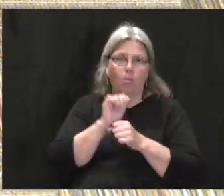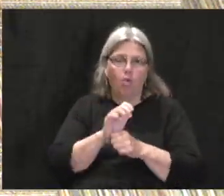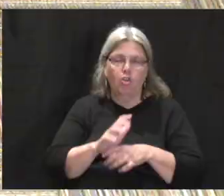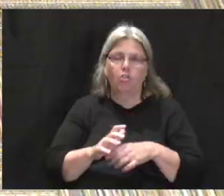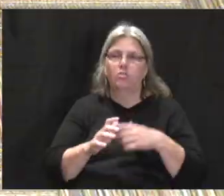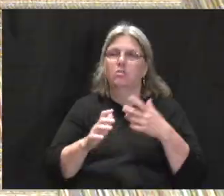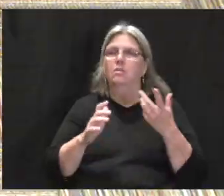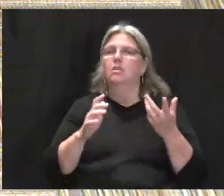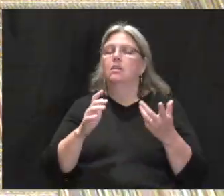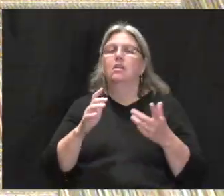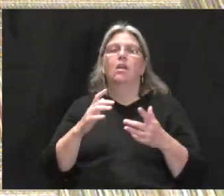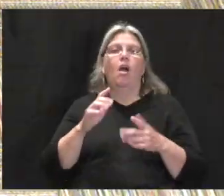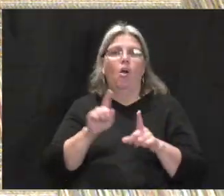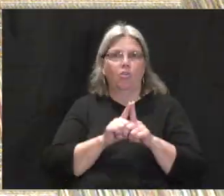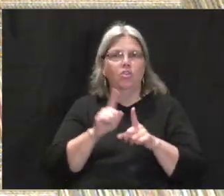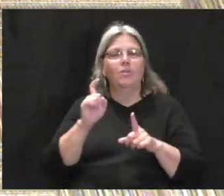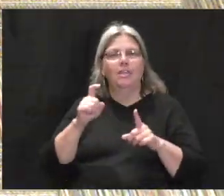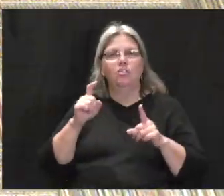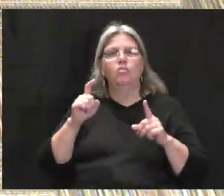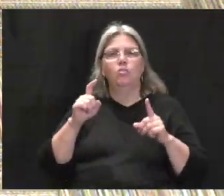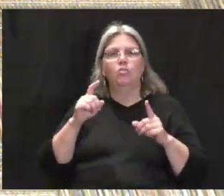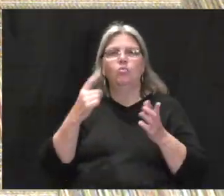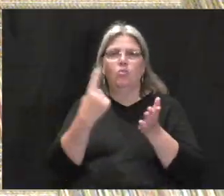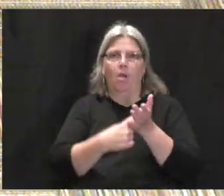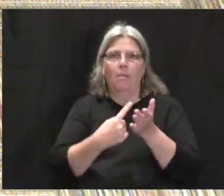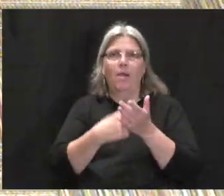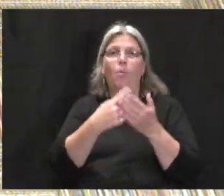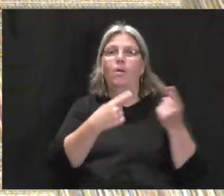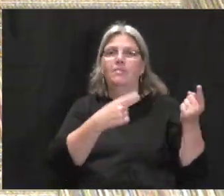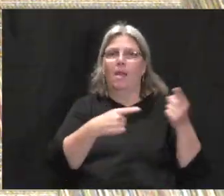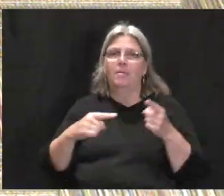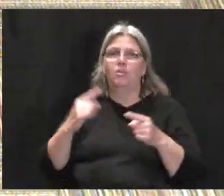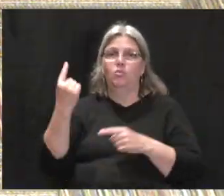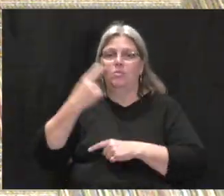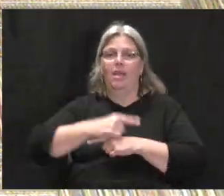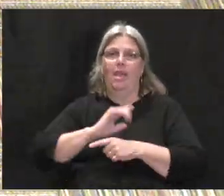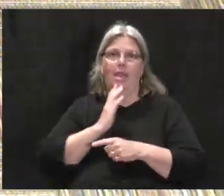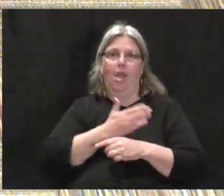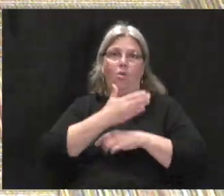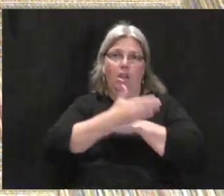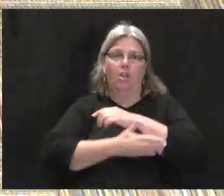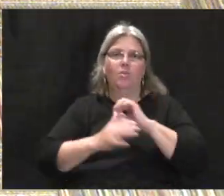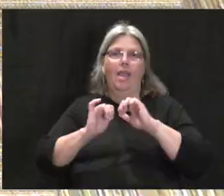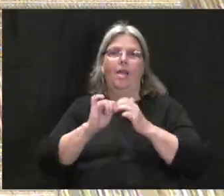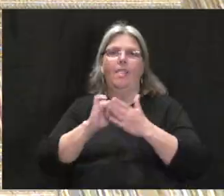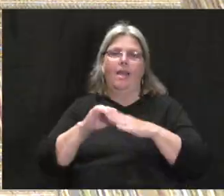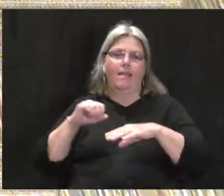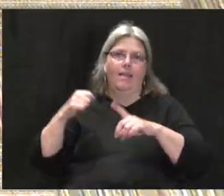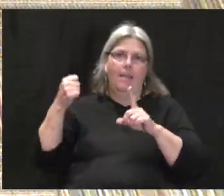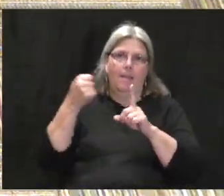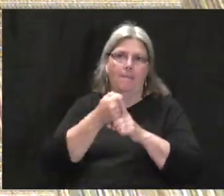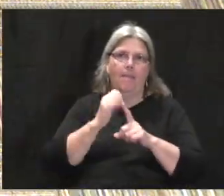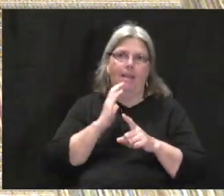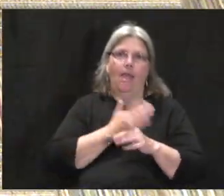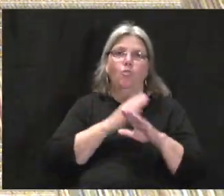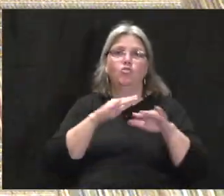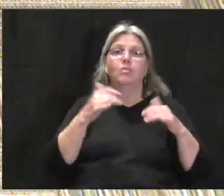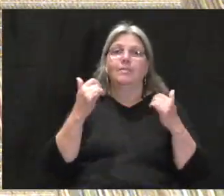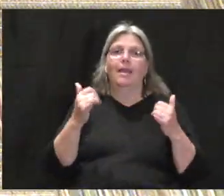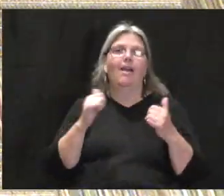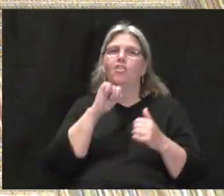what's happening every single day. So that still needs to be included in cultural competency to better understand our students. So those